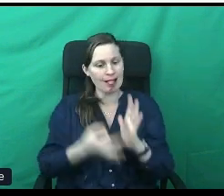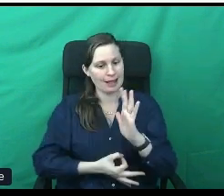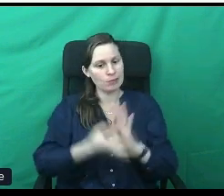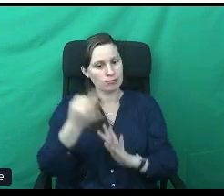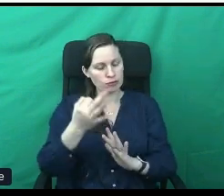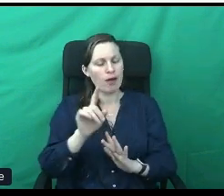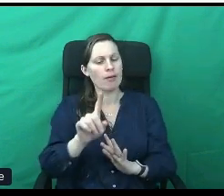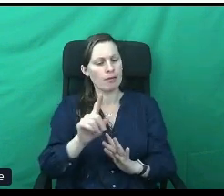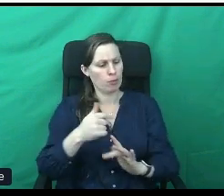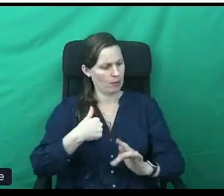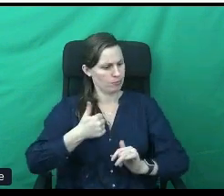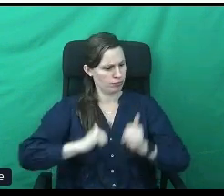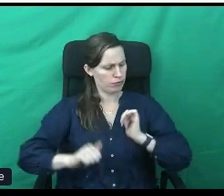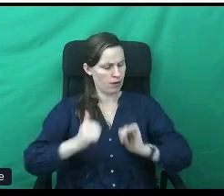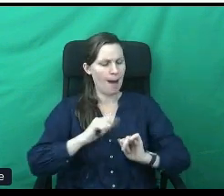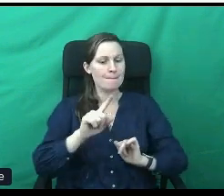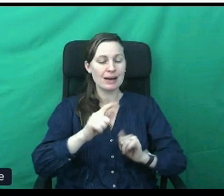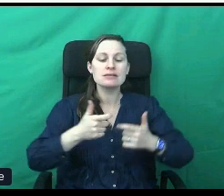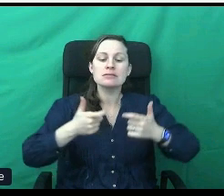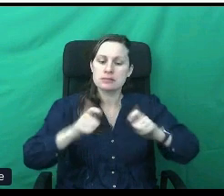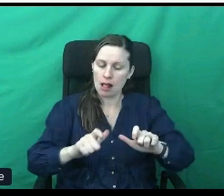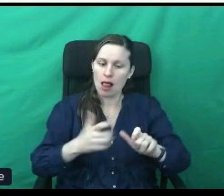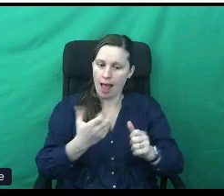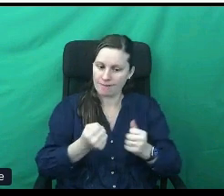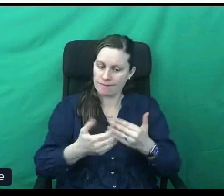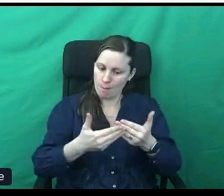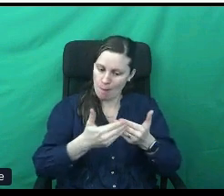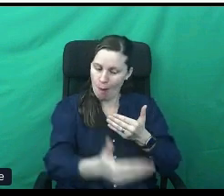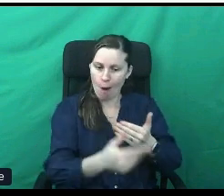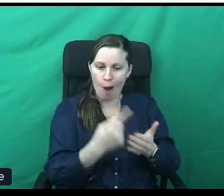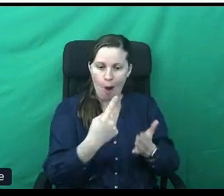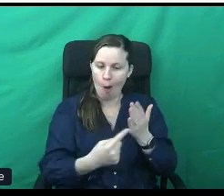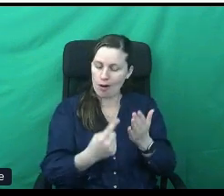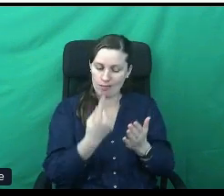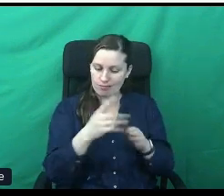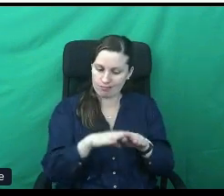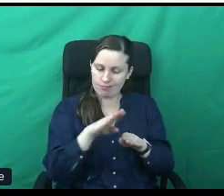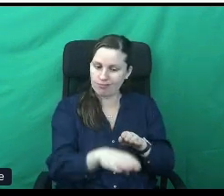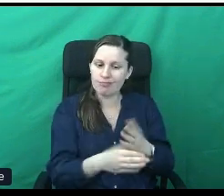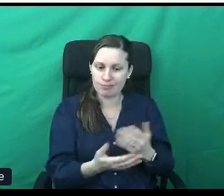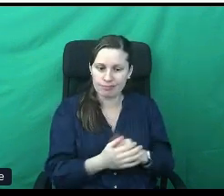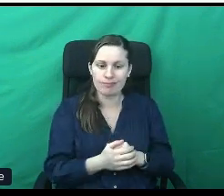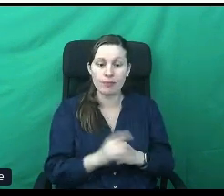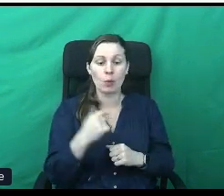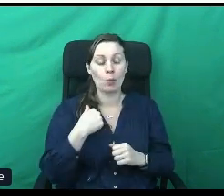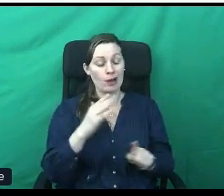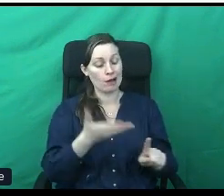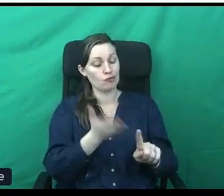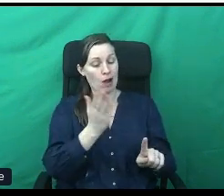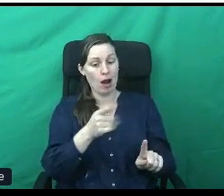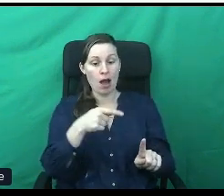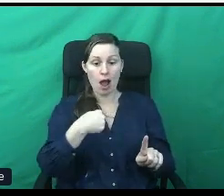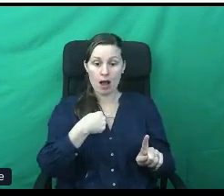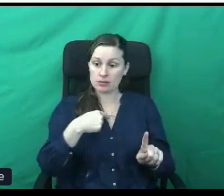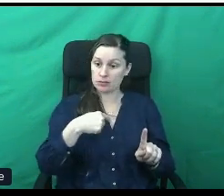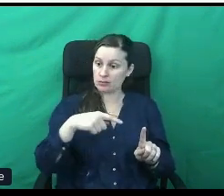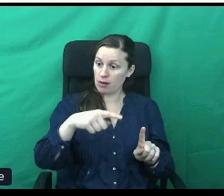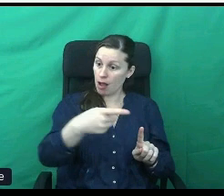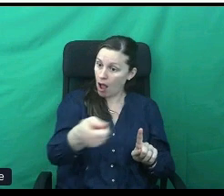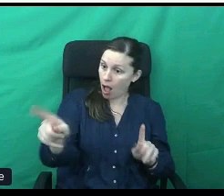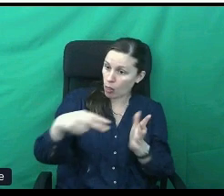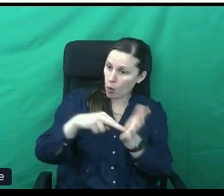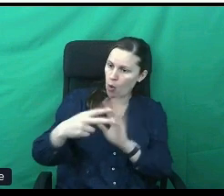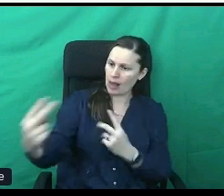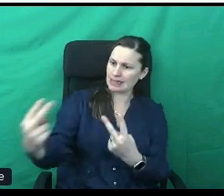more to do, and we've only just scratched the surface. We recognise that the position we are taking means that other organisations are benefiting from our push,